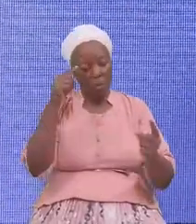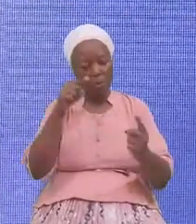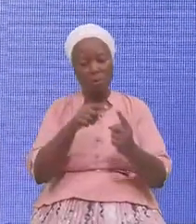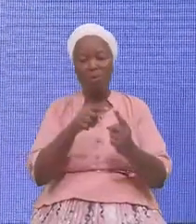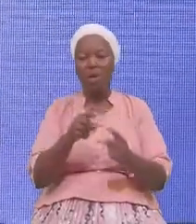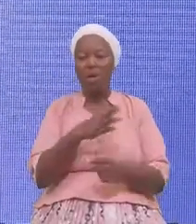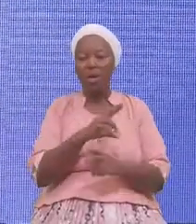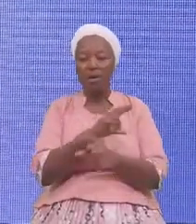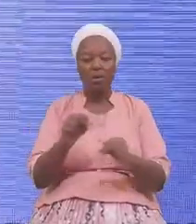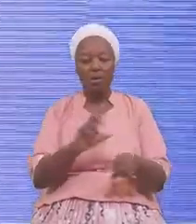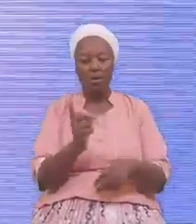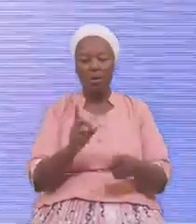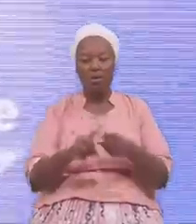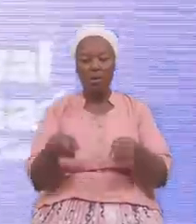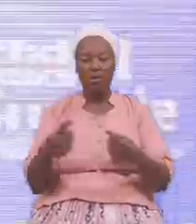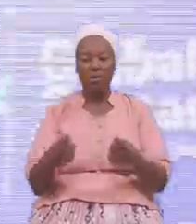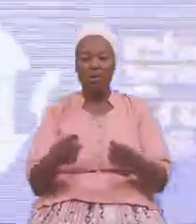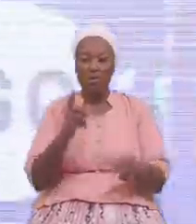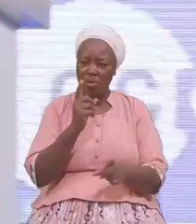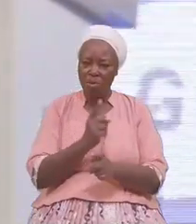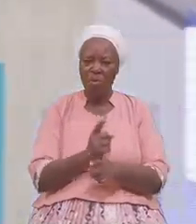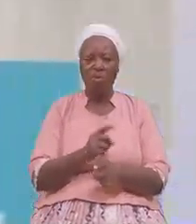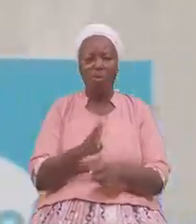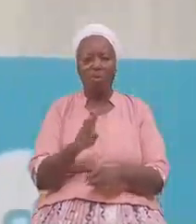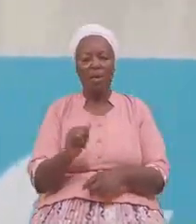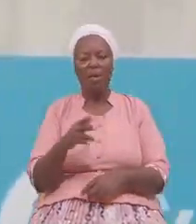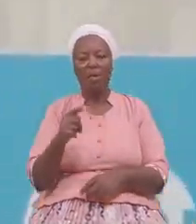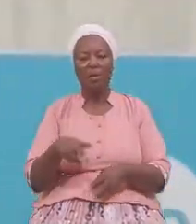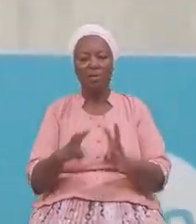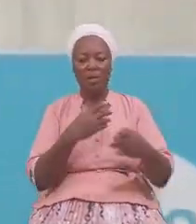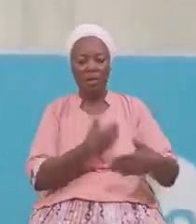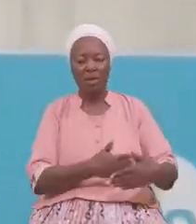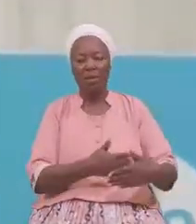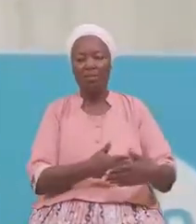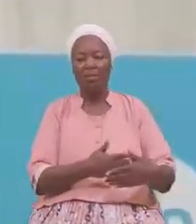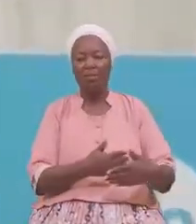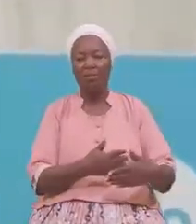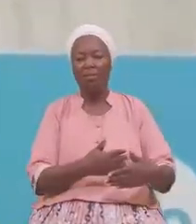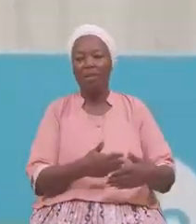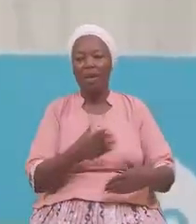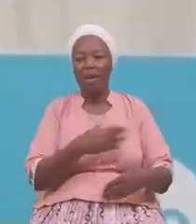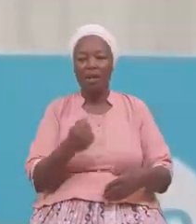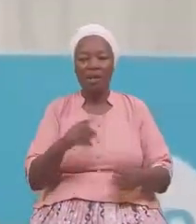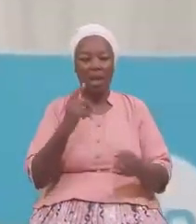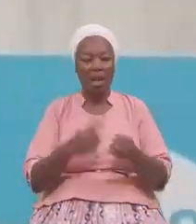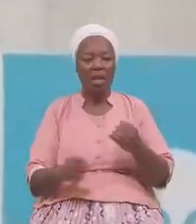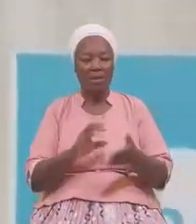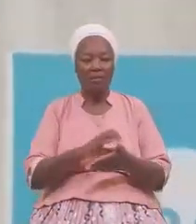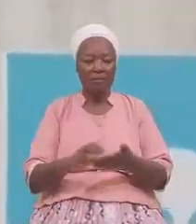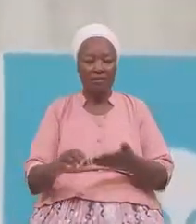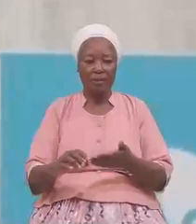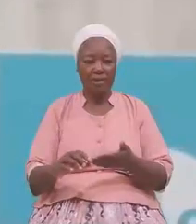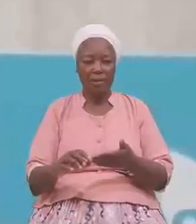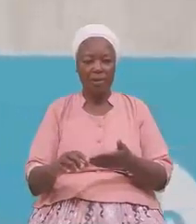there is nowhere to go, just by the wayside. At the last verse, he